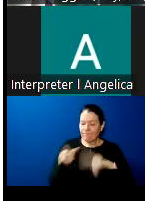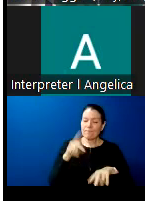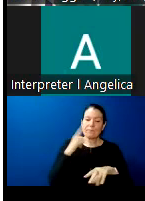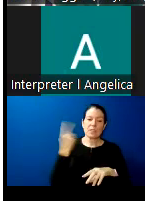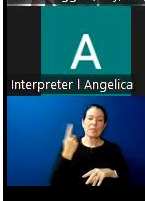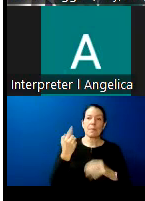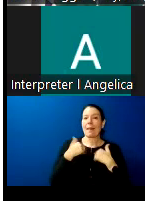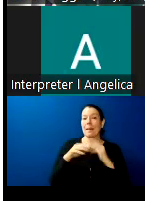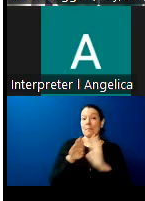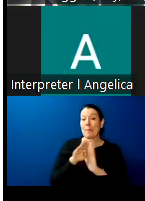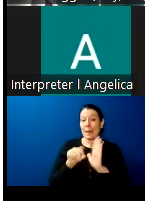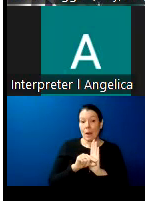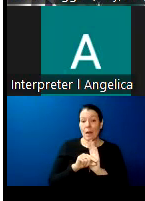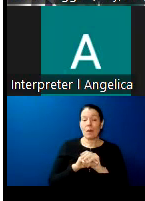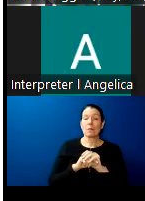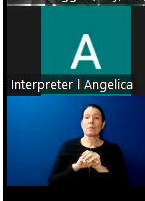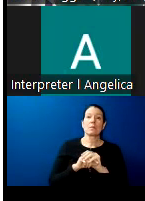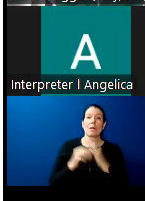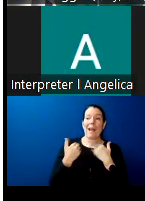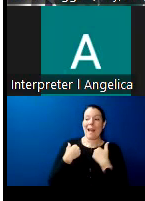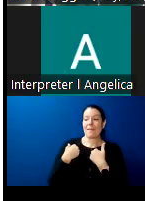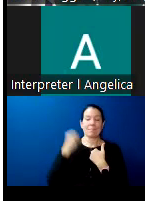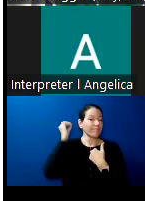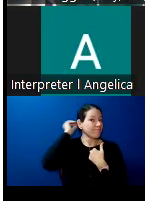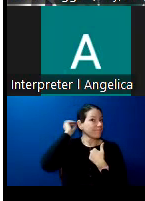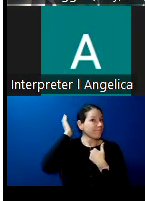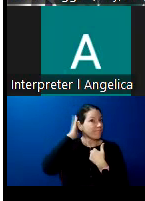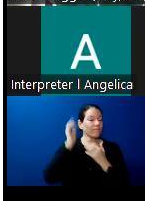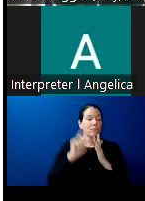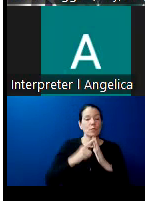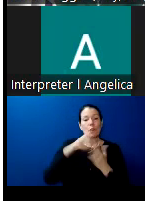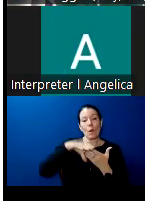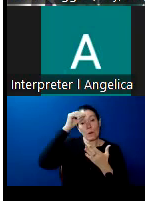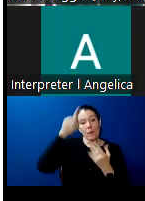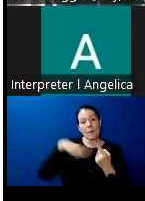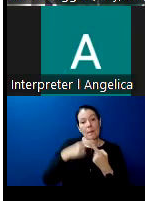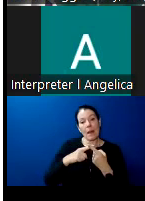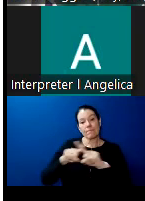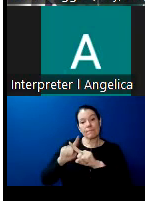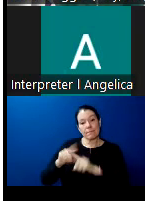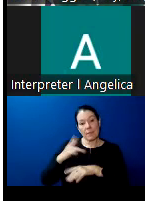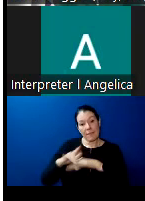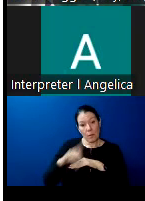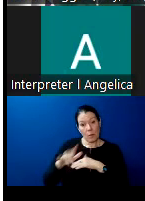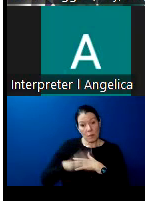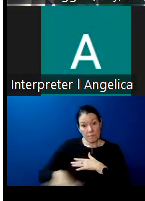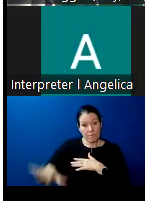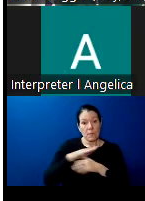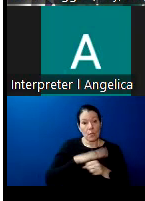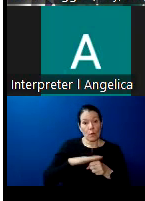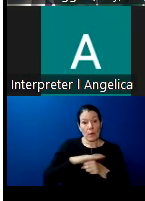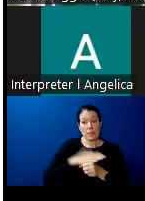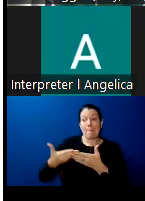a kind of resource bank as an advocate to start kind of learning about what's available in your region before